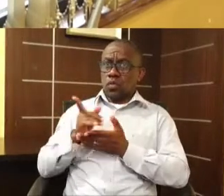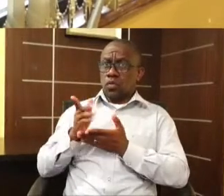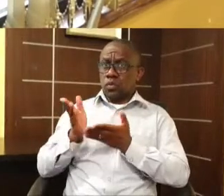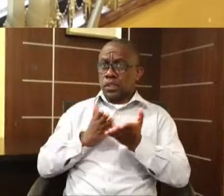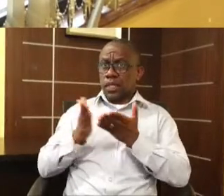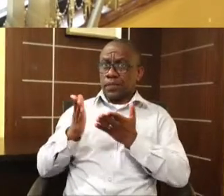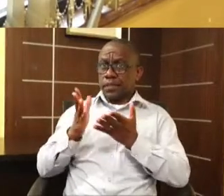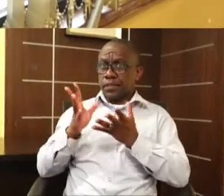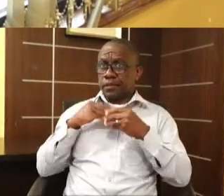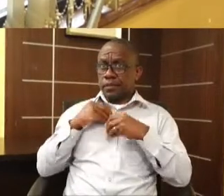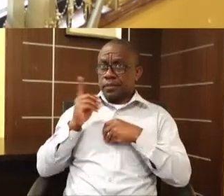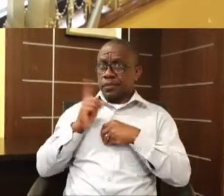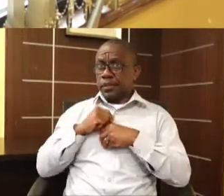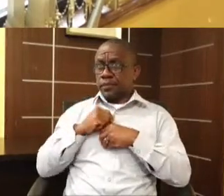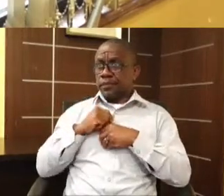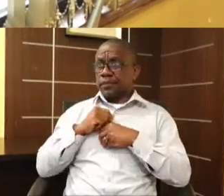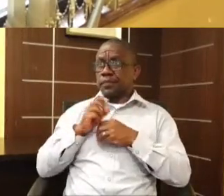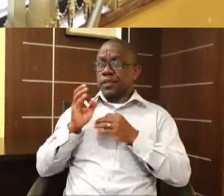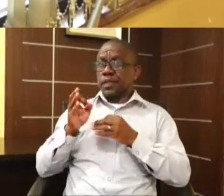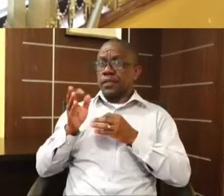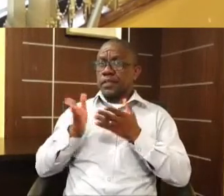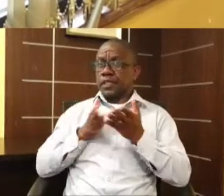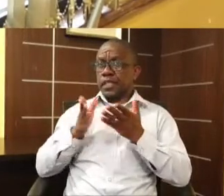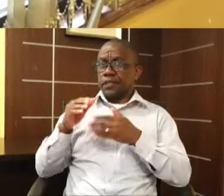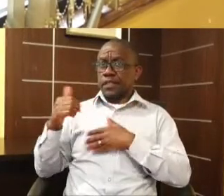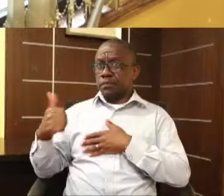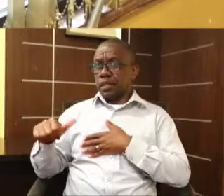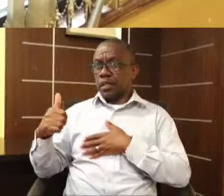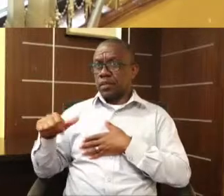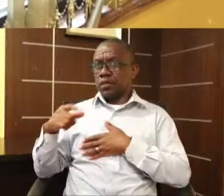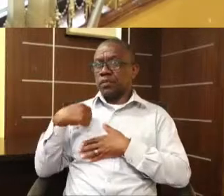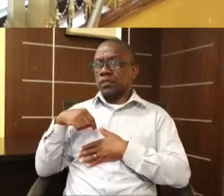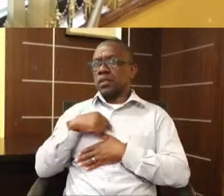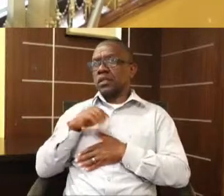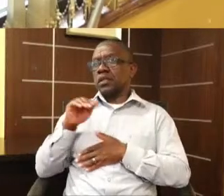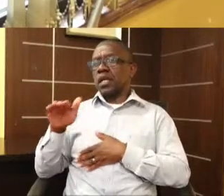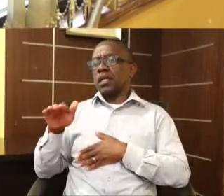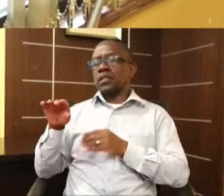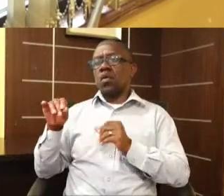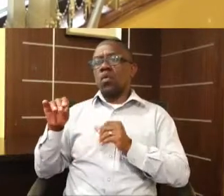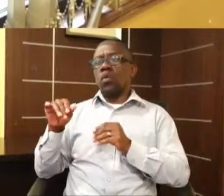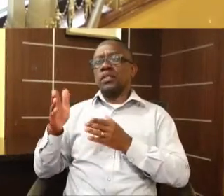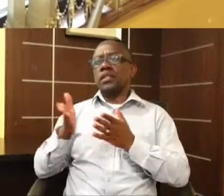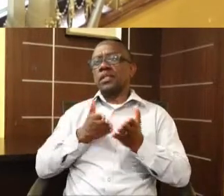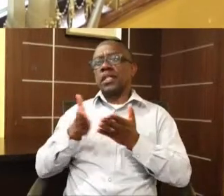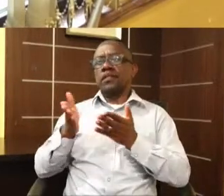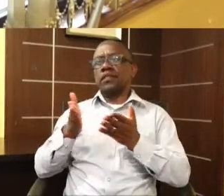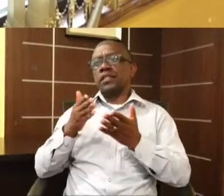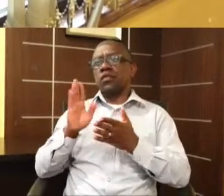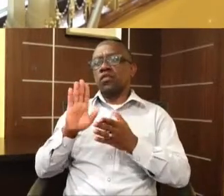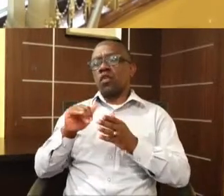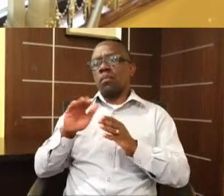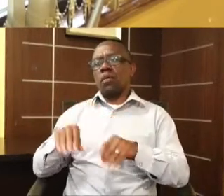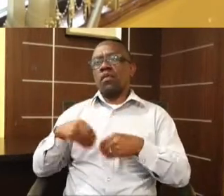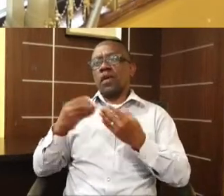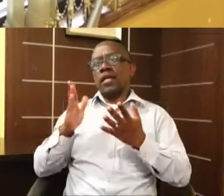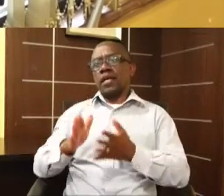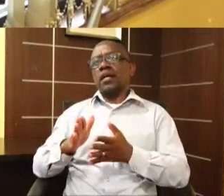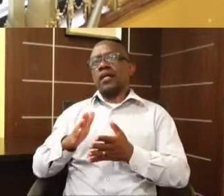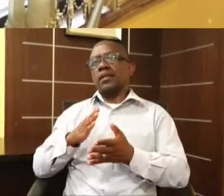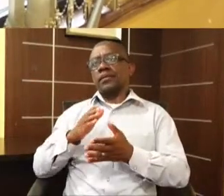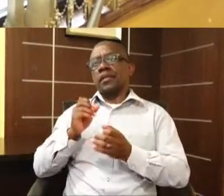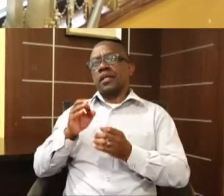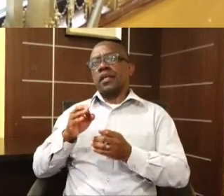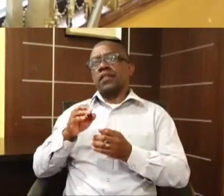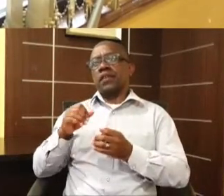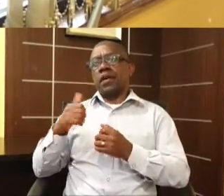service. If you did take up the service, we ask you about the quality of the service that you received from the provider. If you didn't take